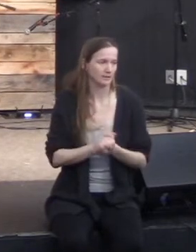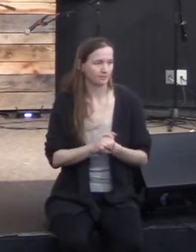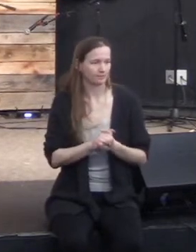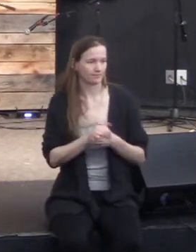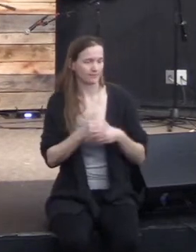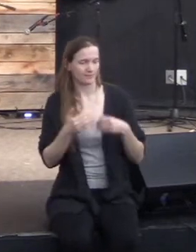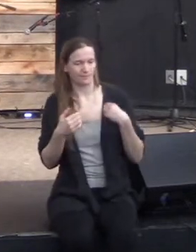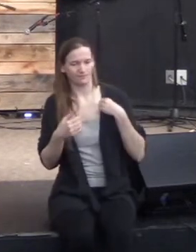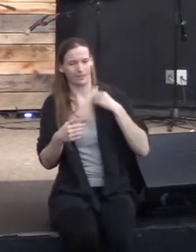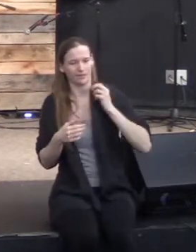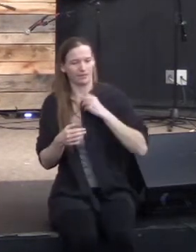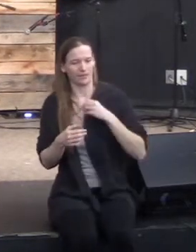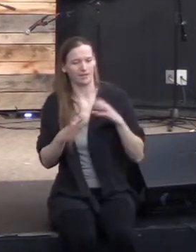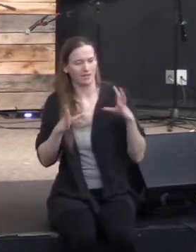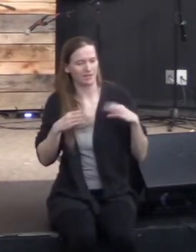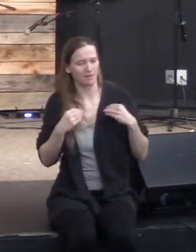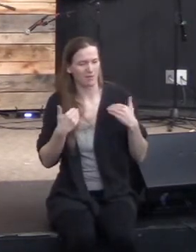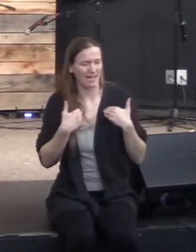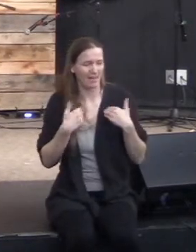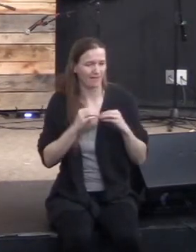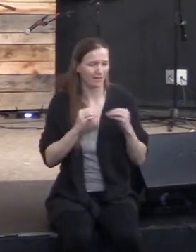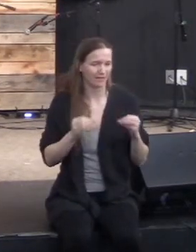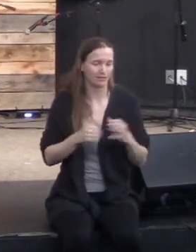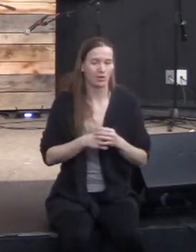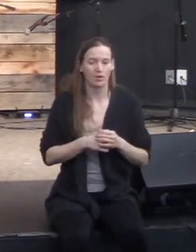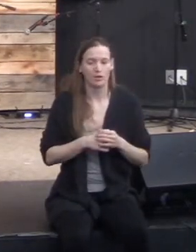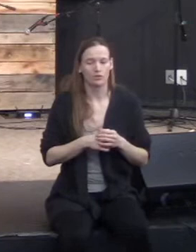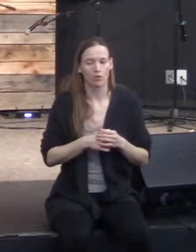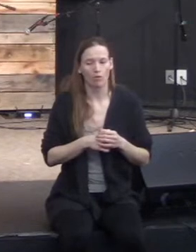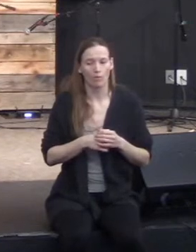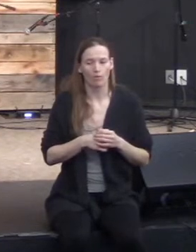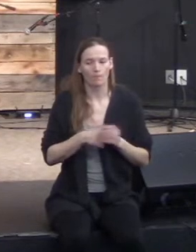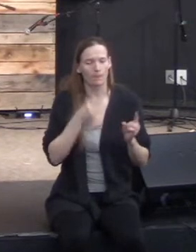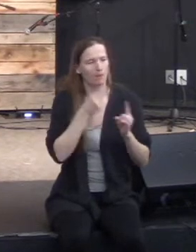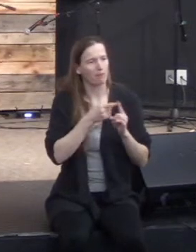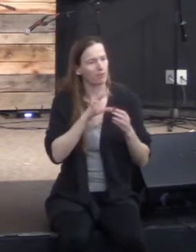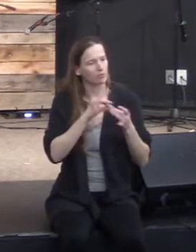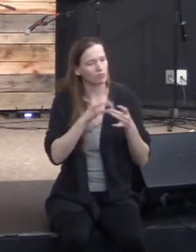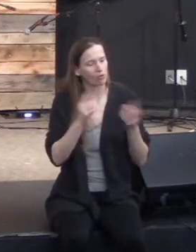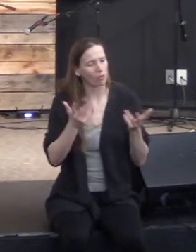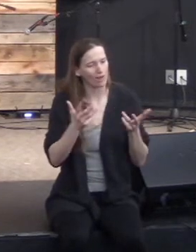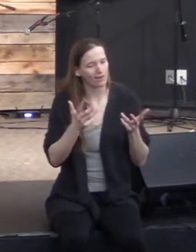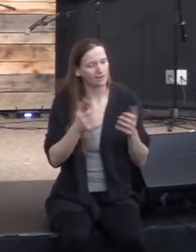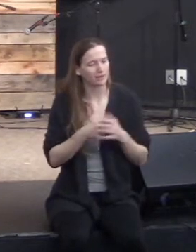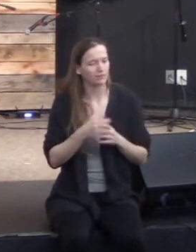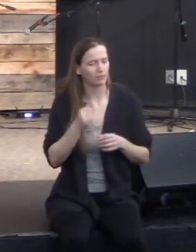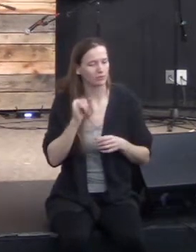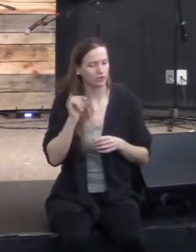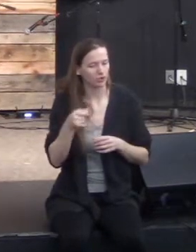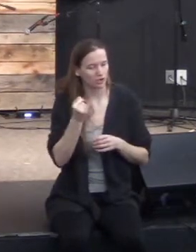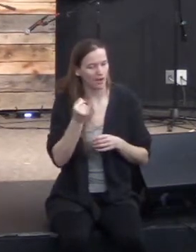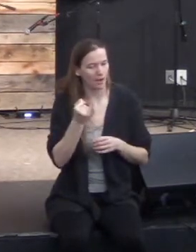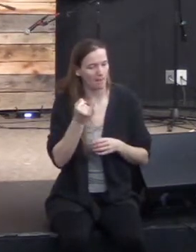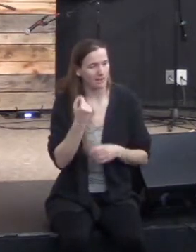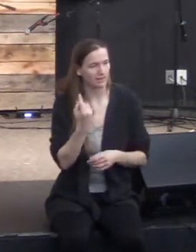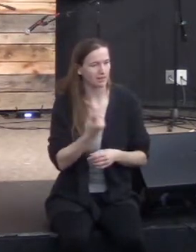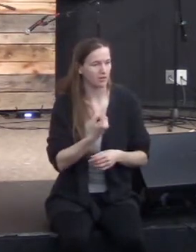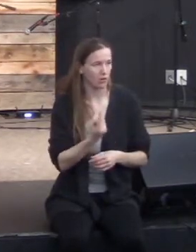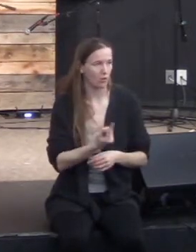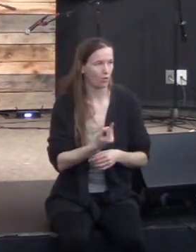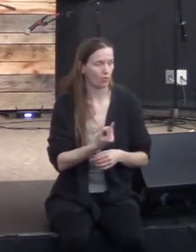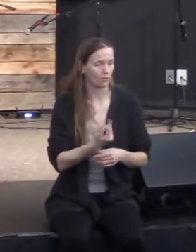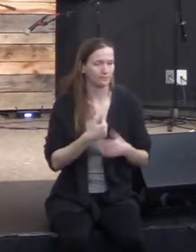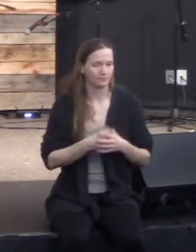The point of the story, though, is that he's left alone, where I think we need to spend more time.